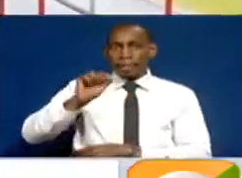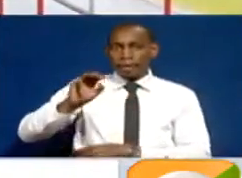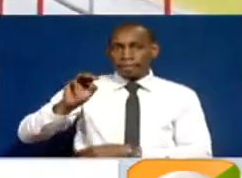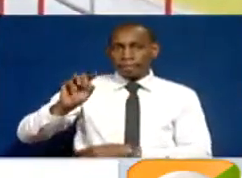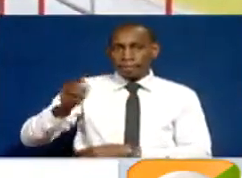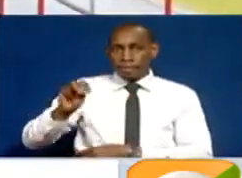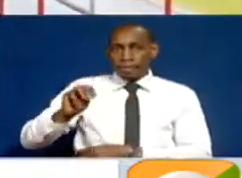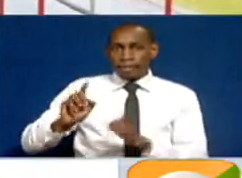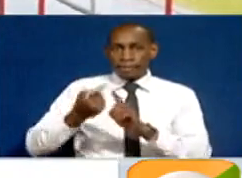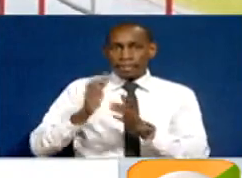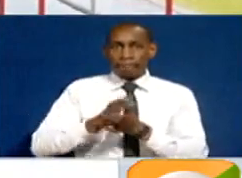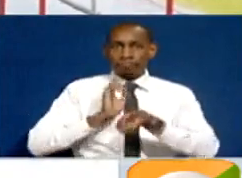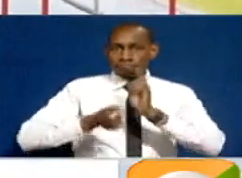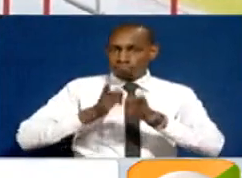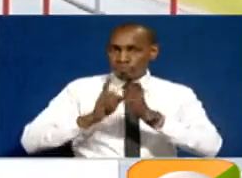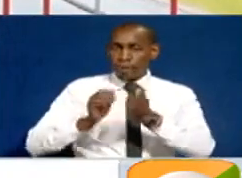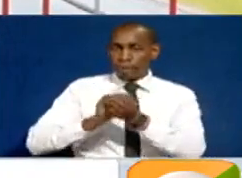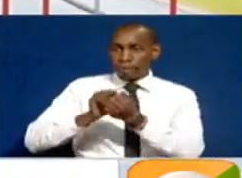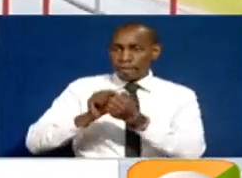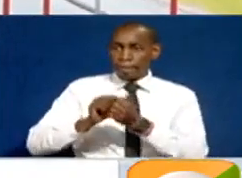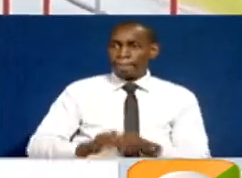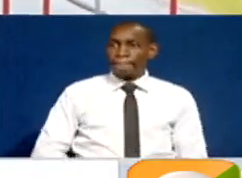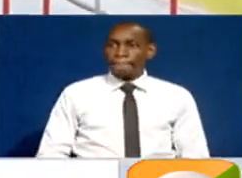meters will be the first event on Friday.